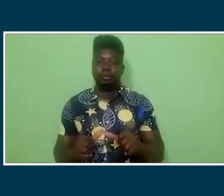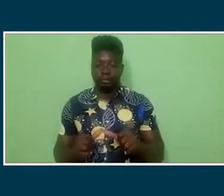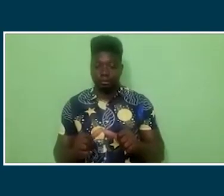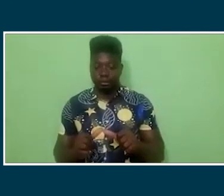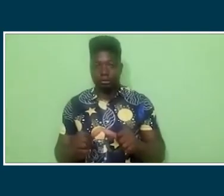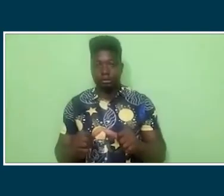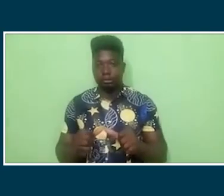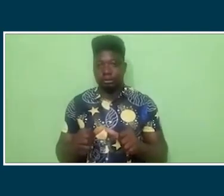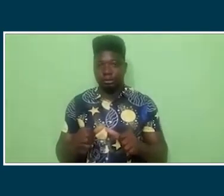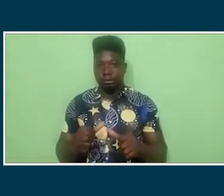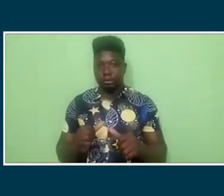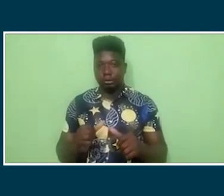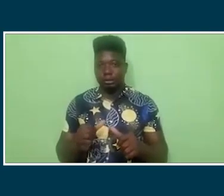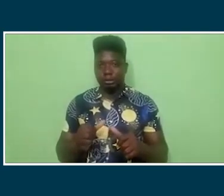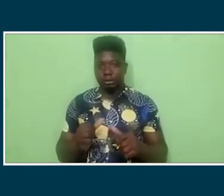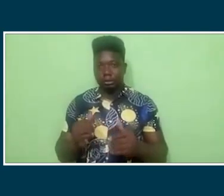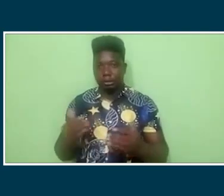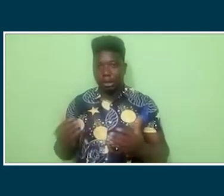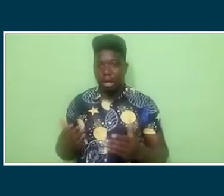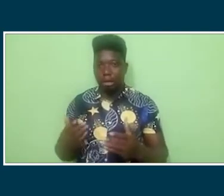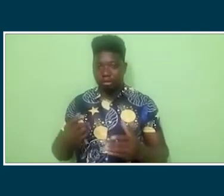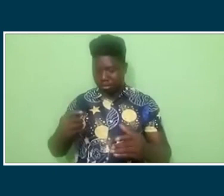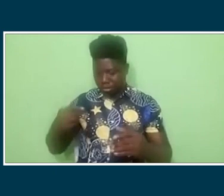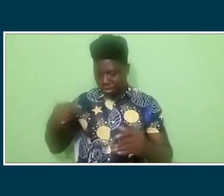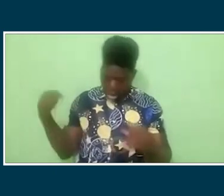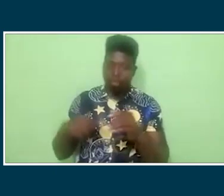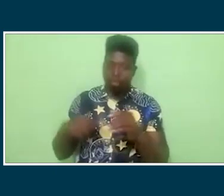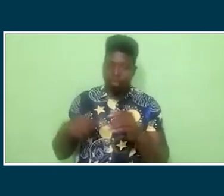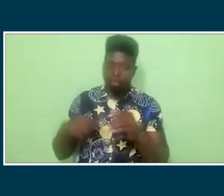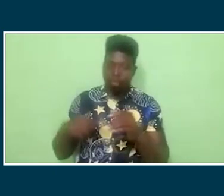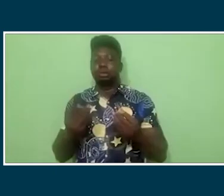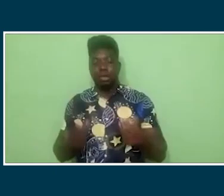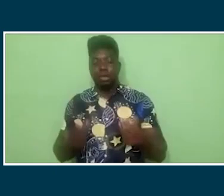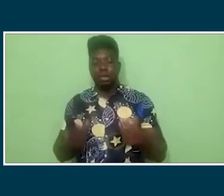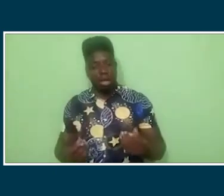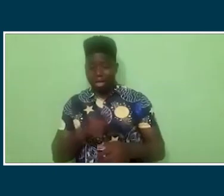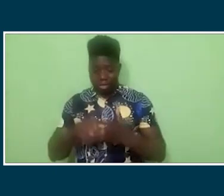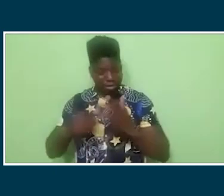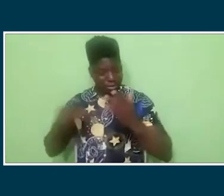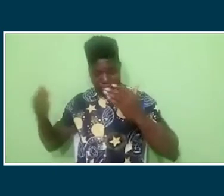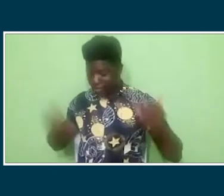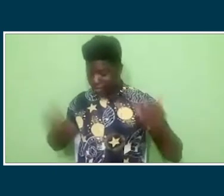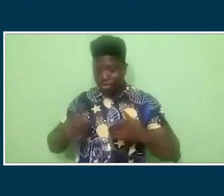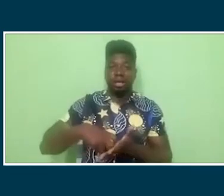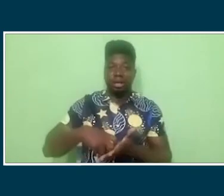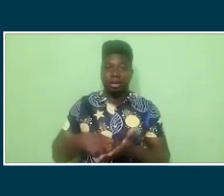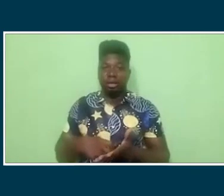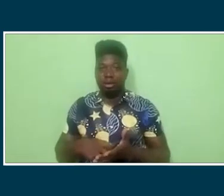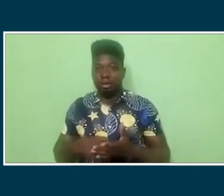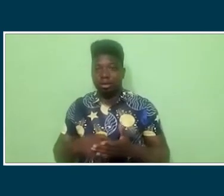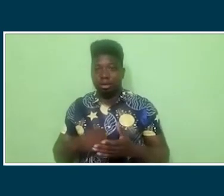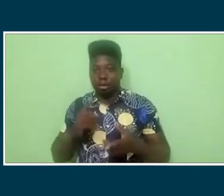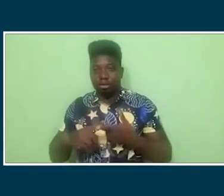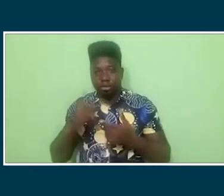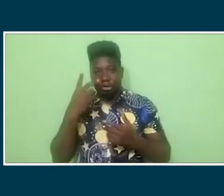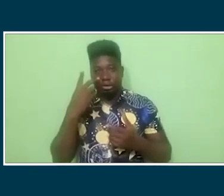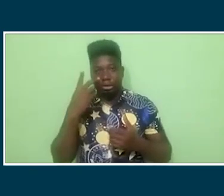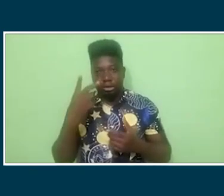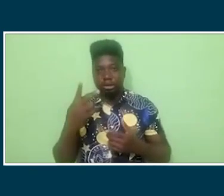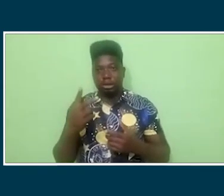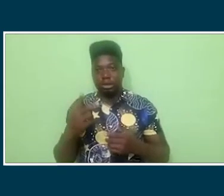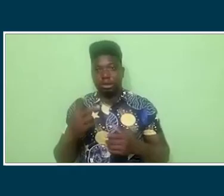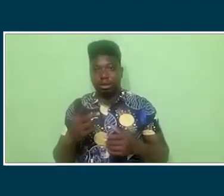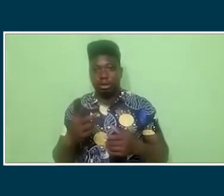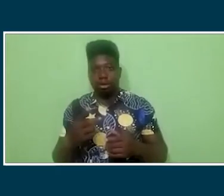This one knocked me to the ground. This one dropped me to my knees. I should have seen